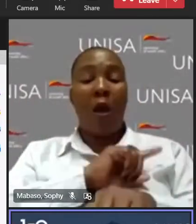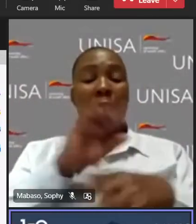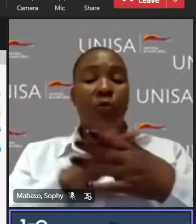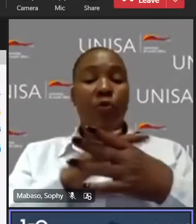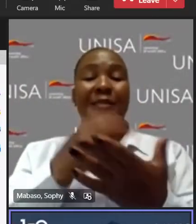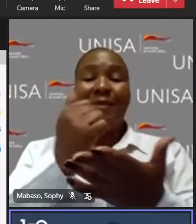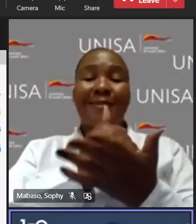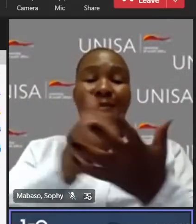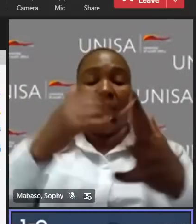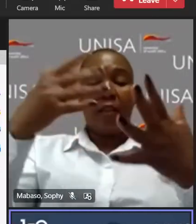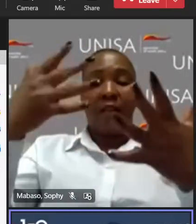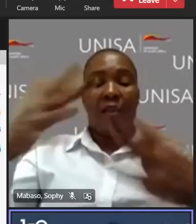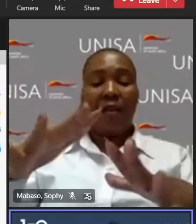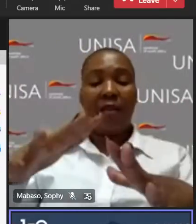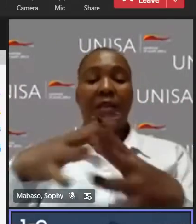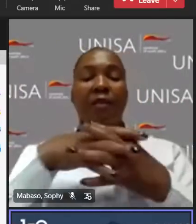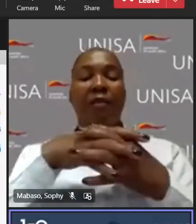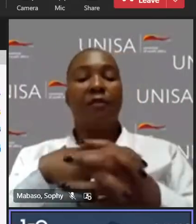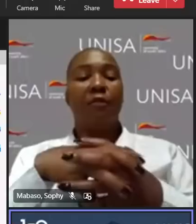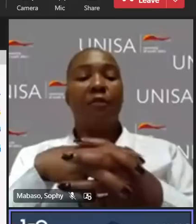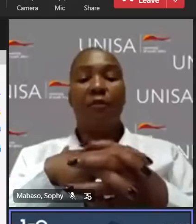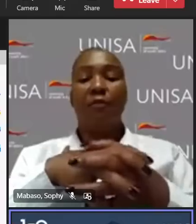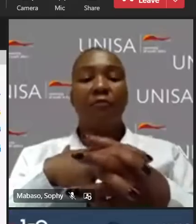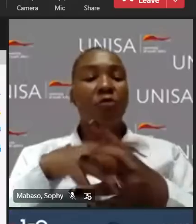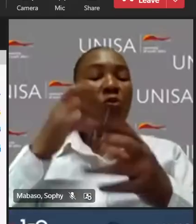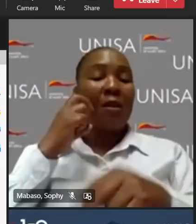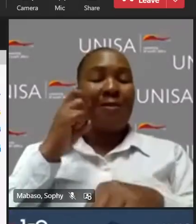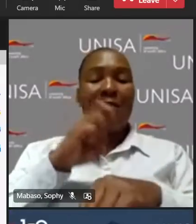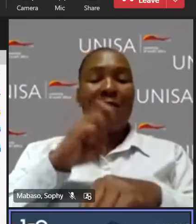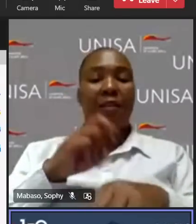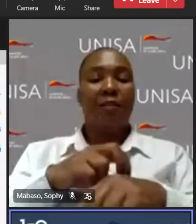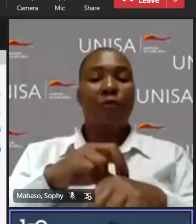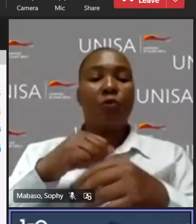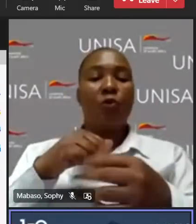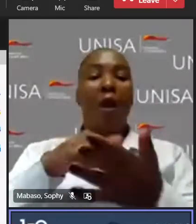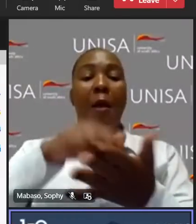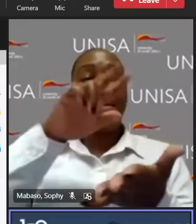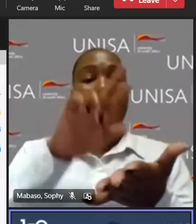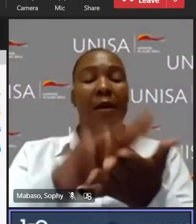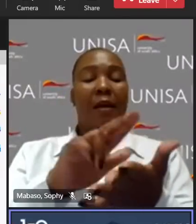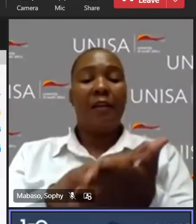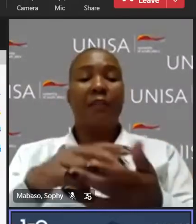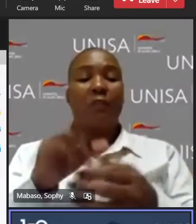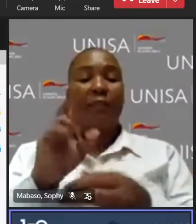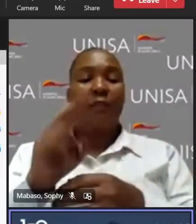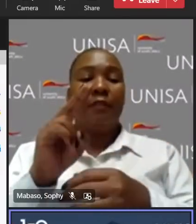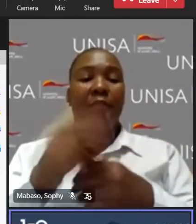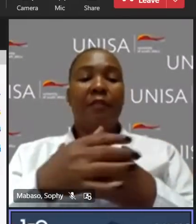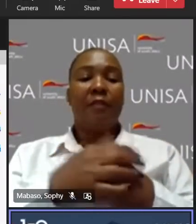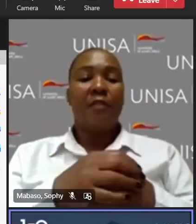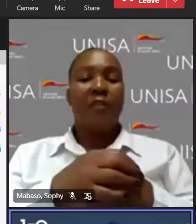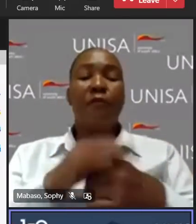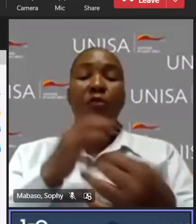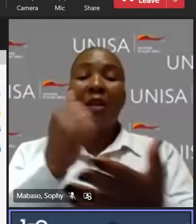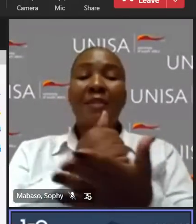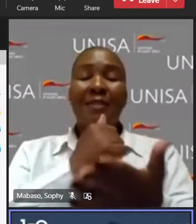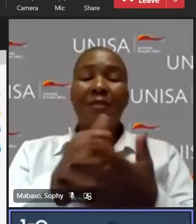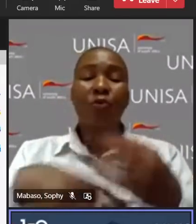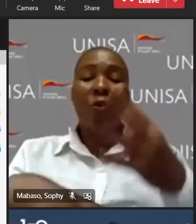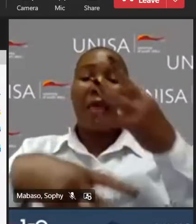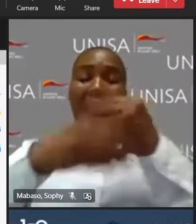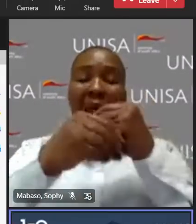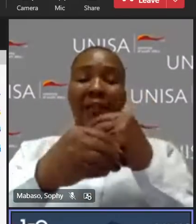So she would not need to apply for readmission. If you are registered and you want to add additional